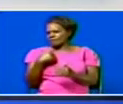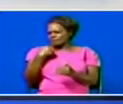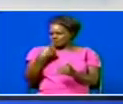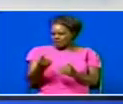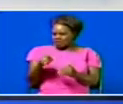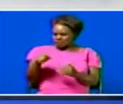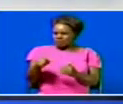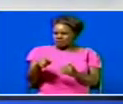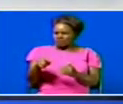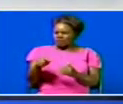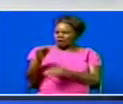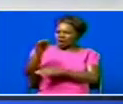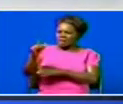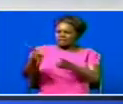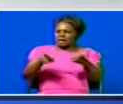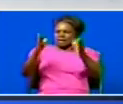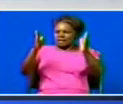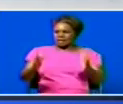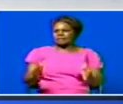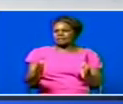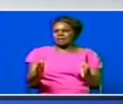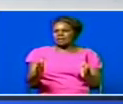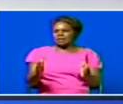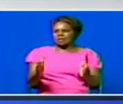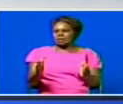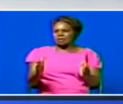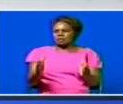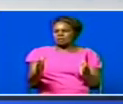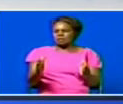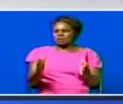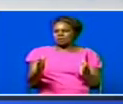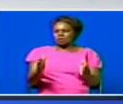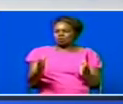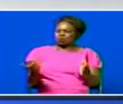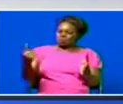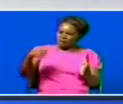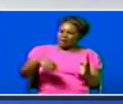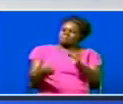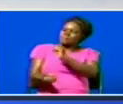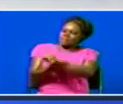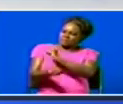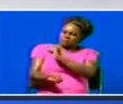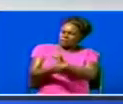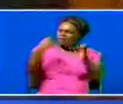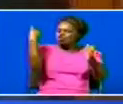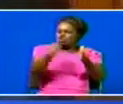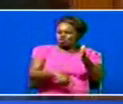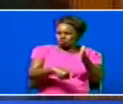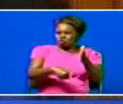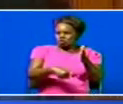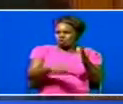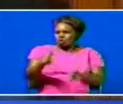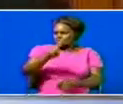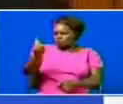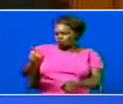they will be summoning Kenya Power Managing Director Dr. Ken Tarus to present himself and justify the price surge. The questions